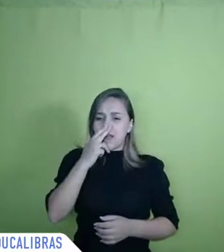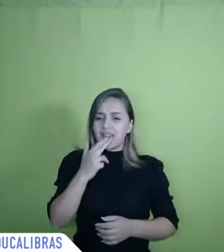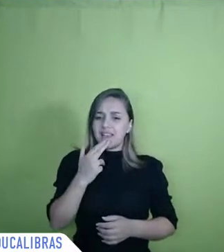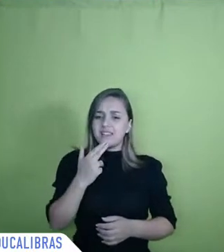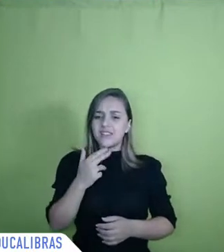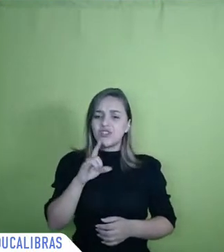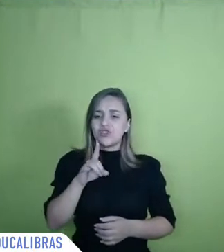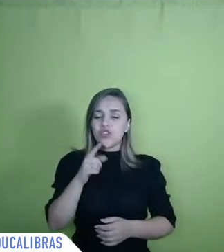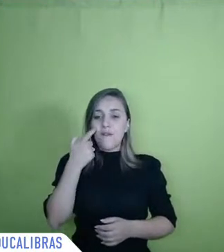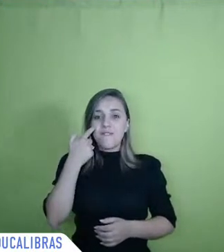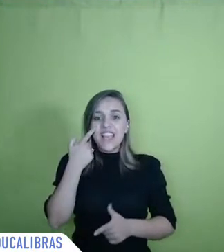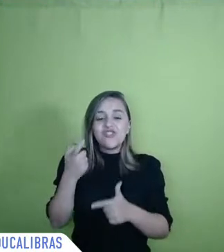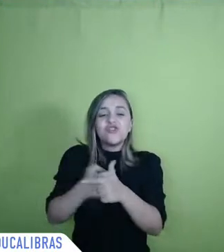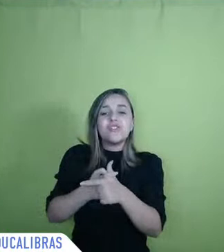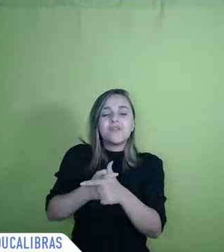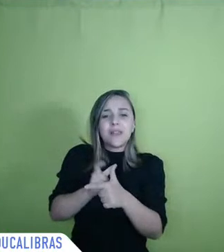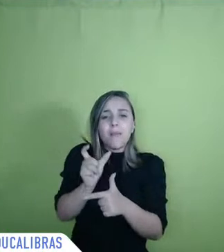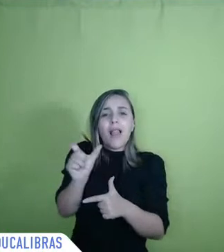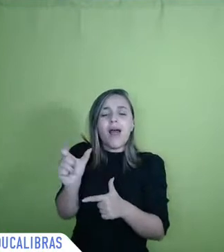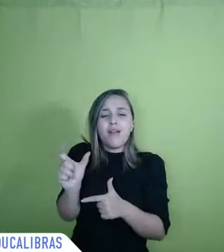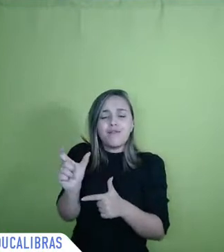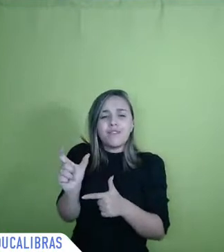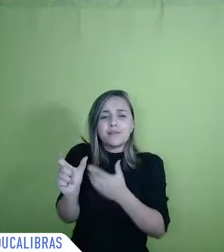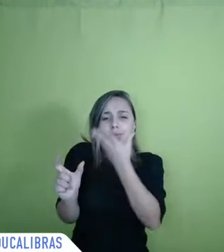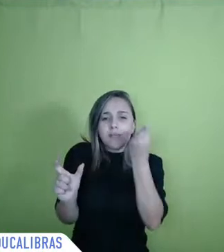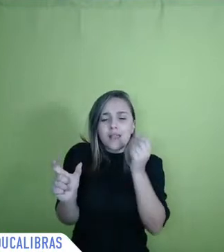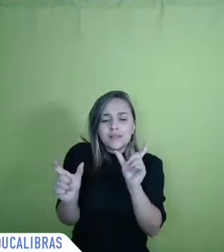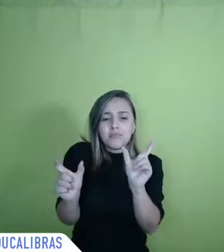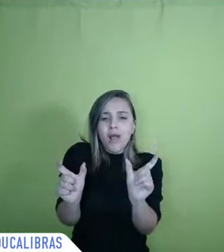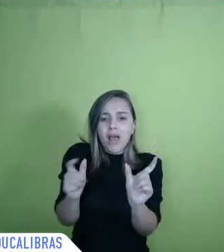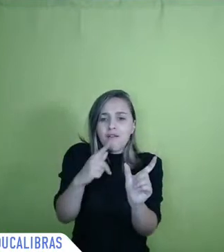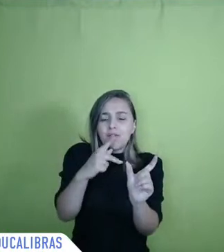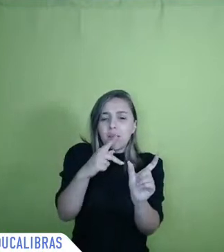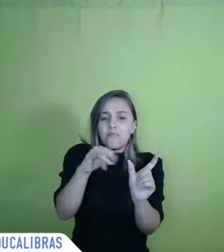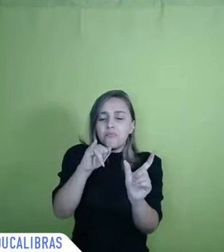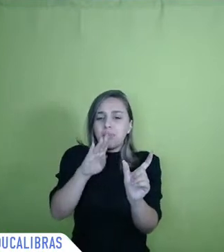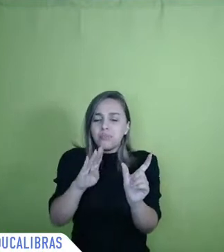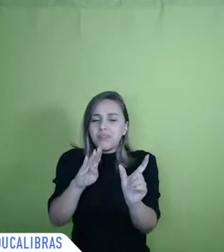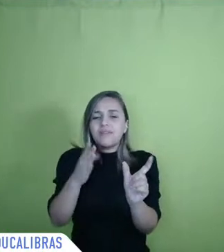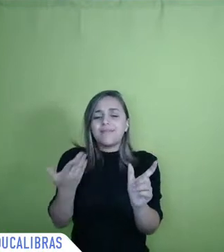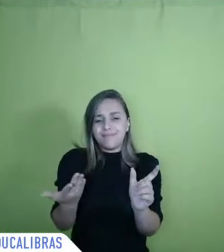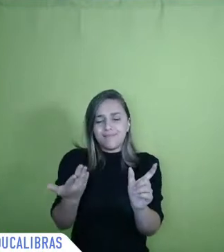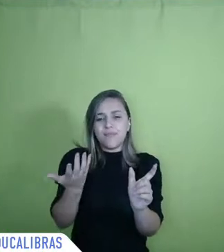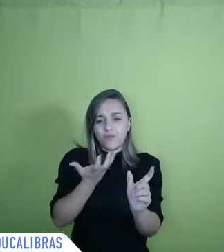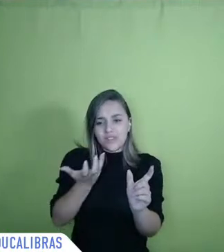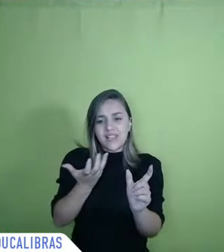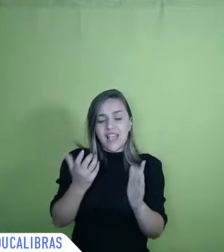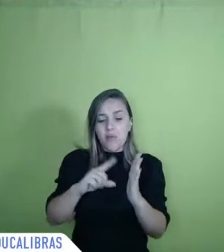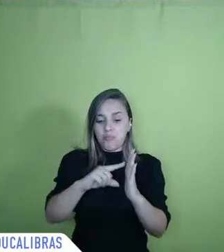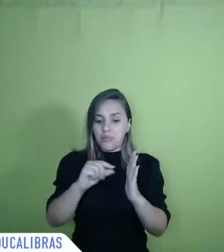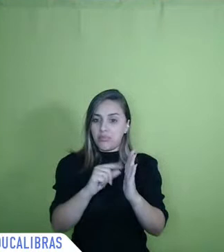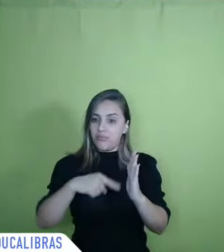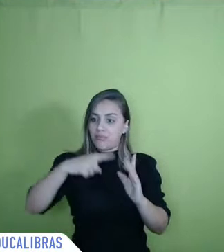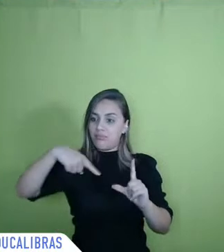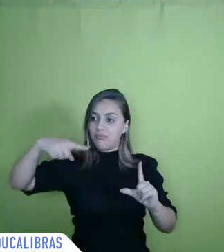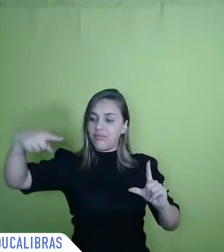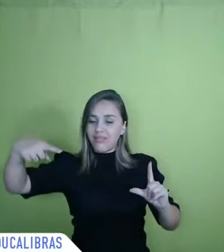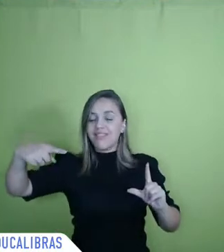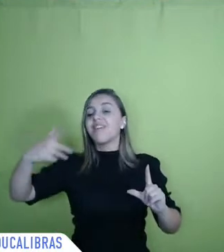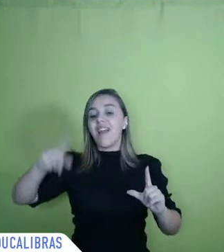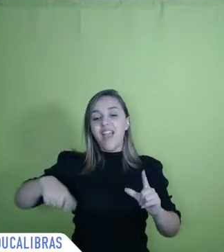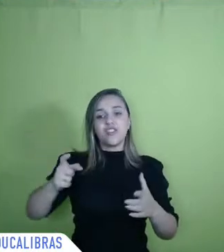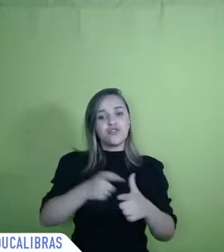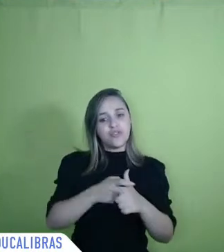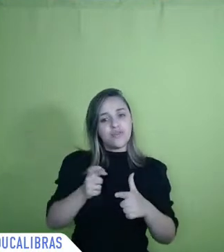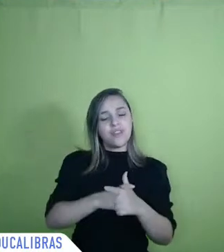the debt and the GDP, they only hear debt and they don't hear the GDP. The good indicator